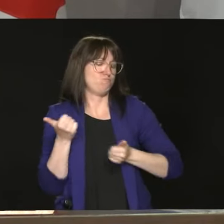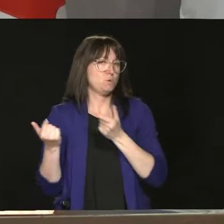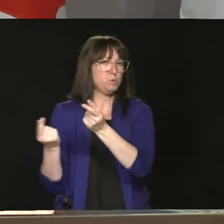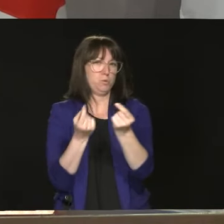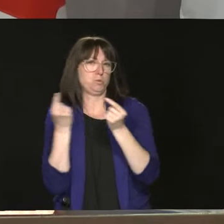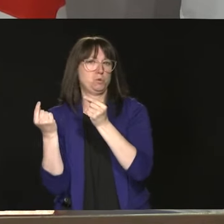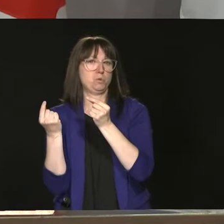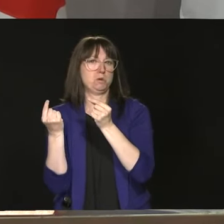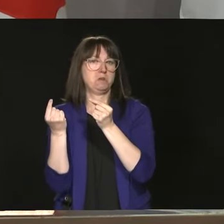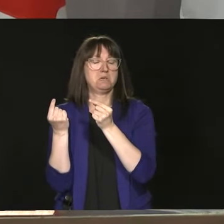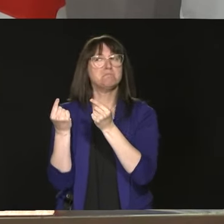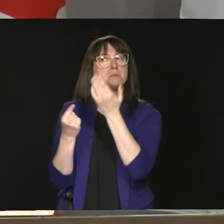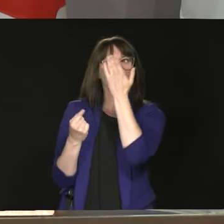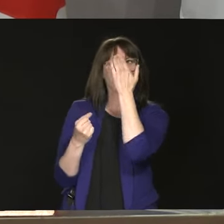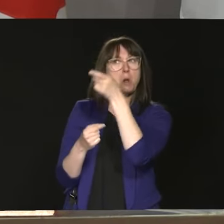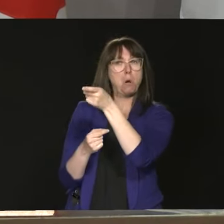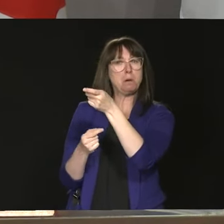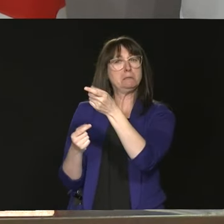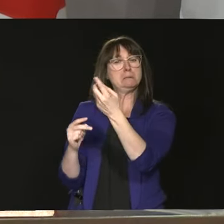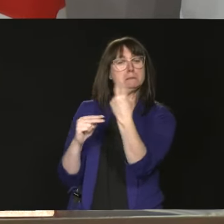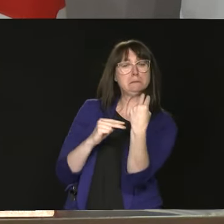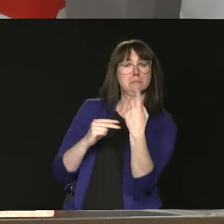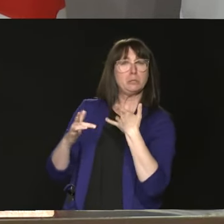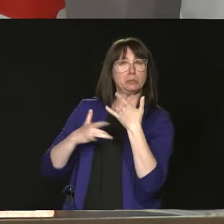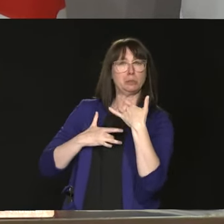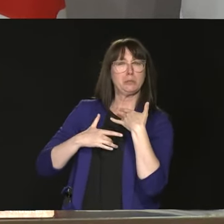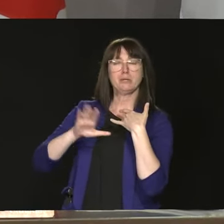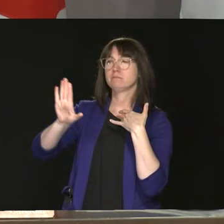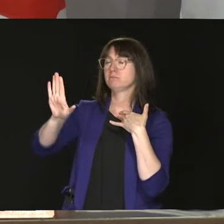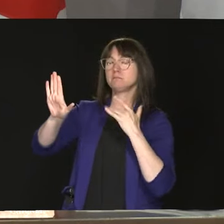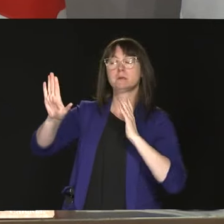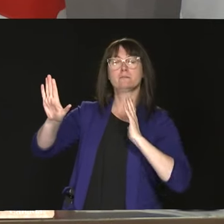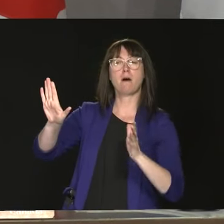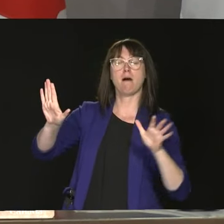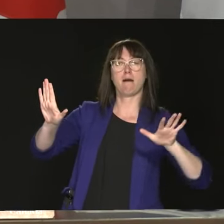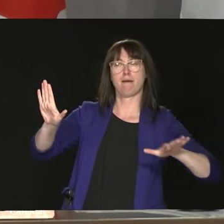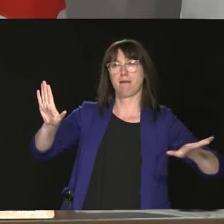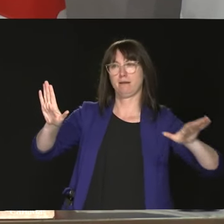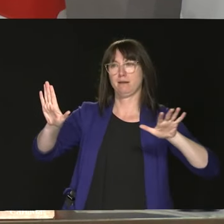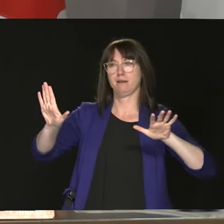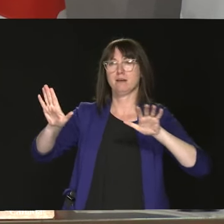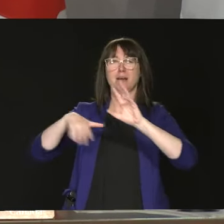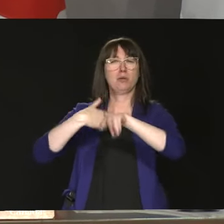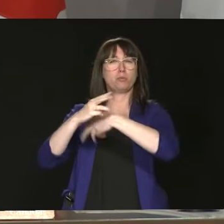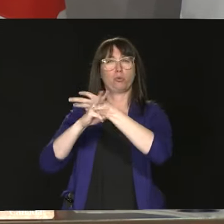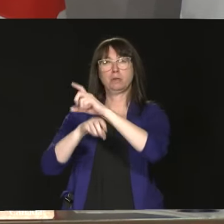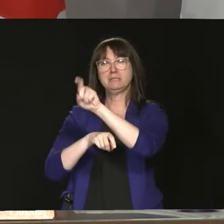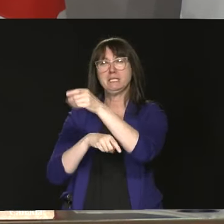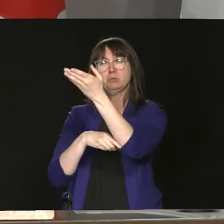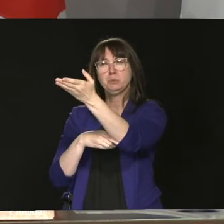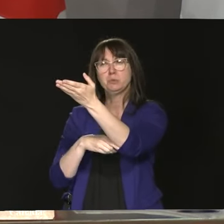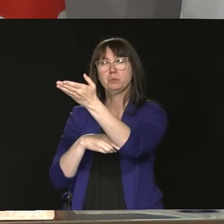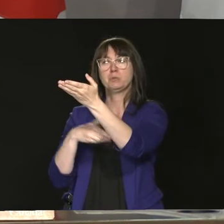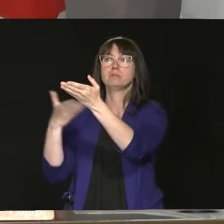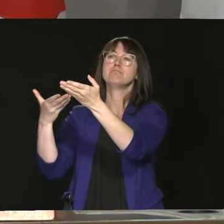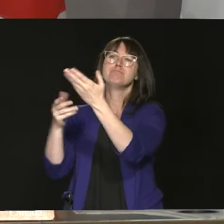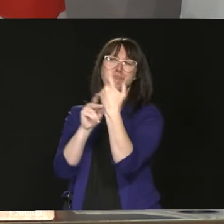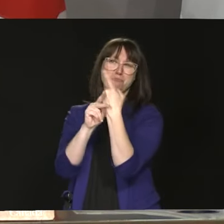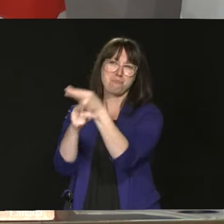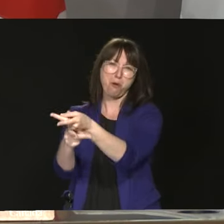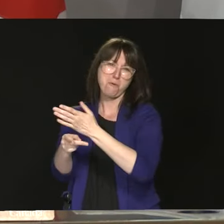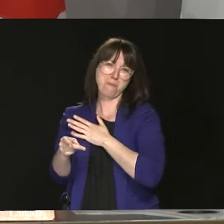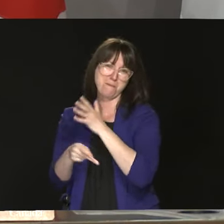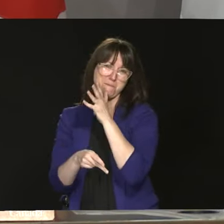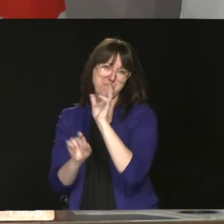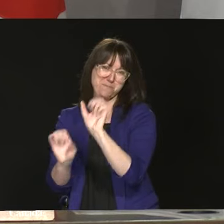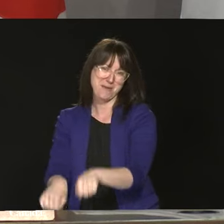worries. Please don't, we're fine. We know the world needs a hero, so it can borrow mine." Healthcare